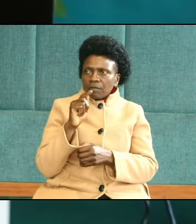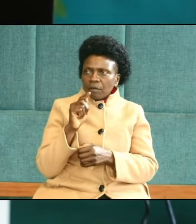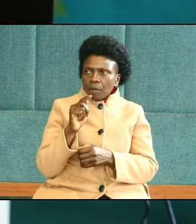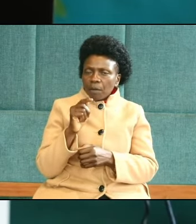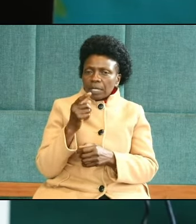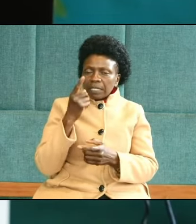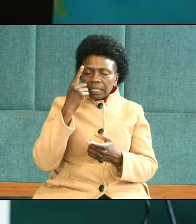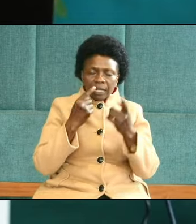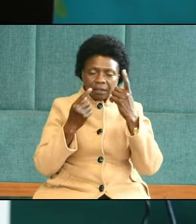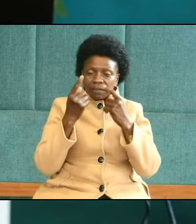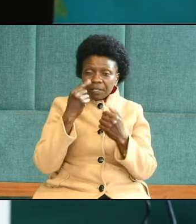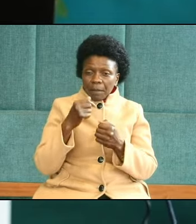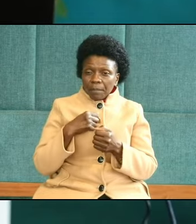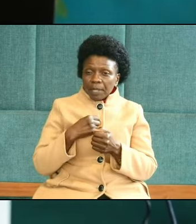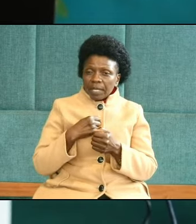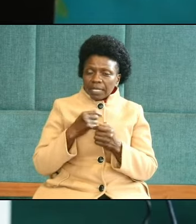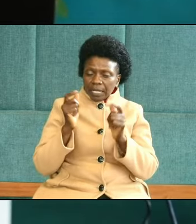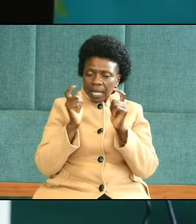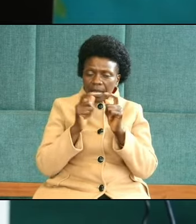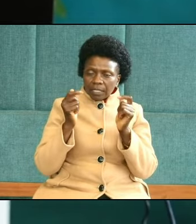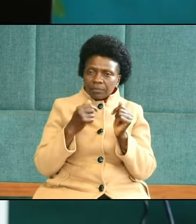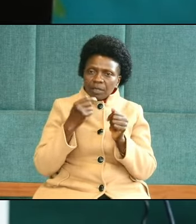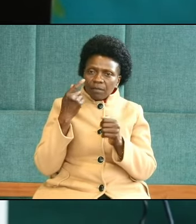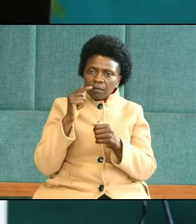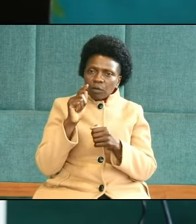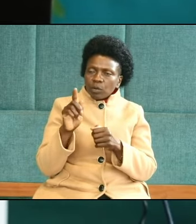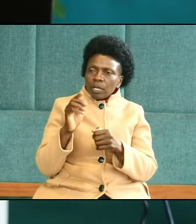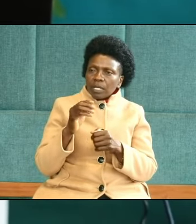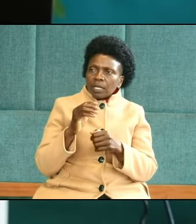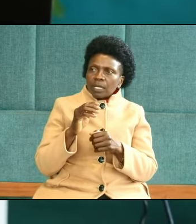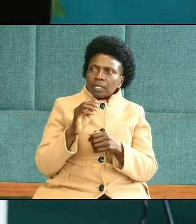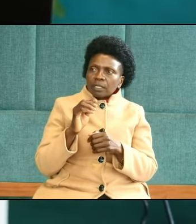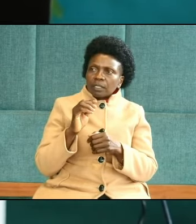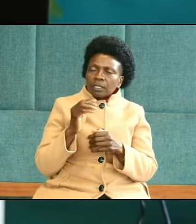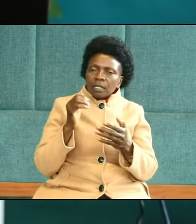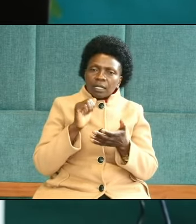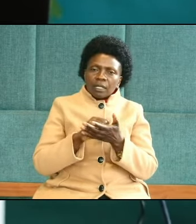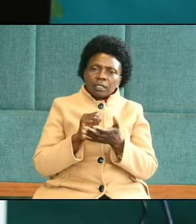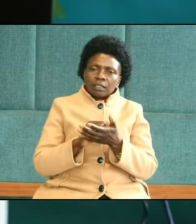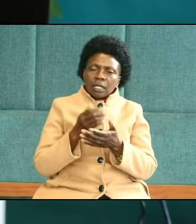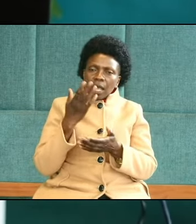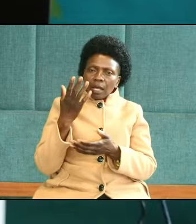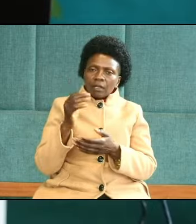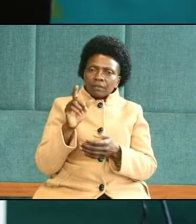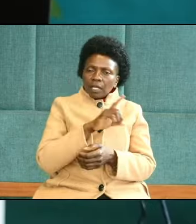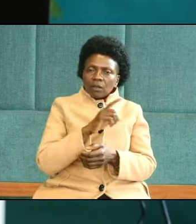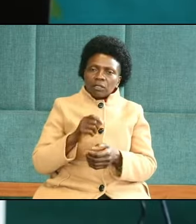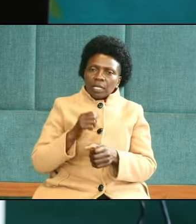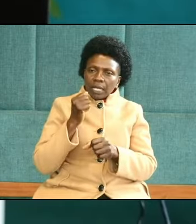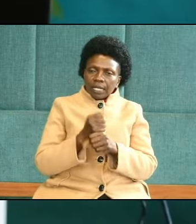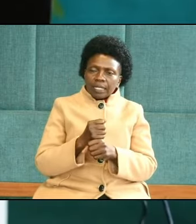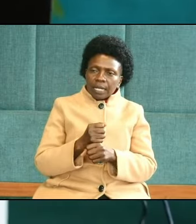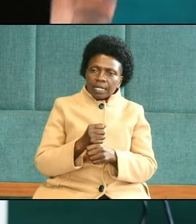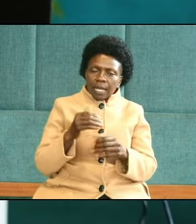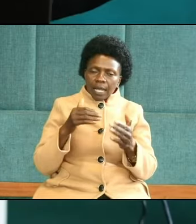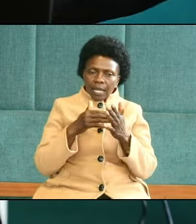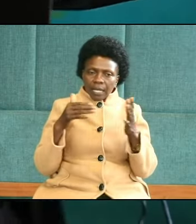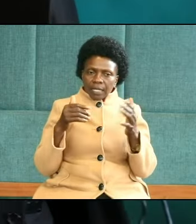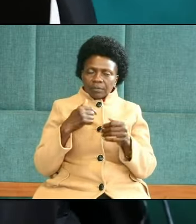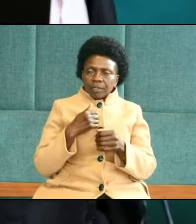me," Naomi says, "very much for your sakes that the hand of the Lord has gone out against